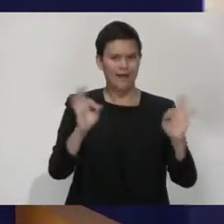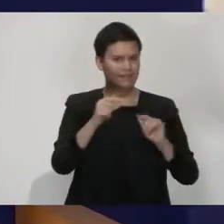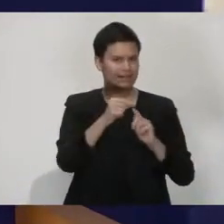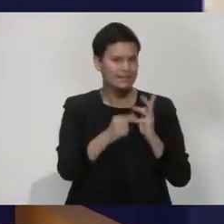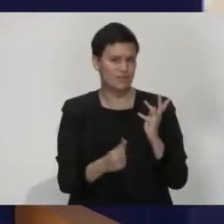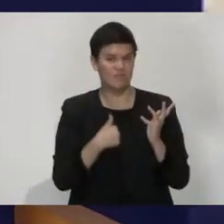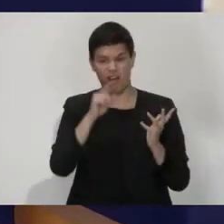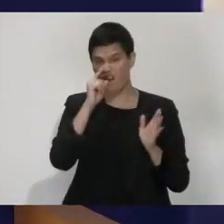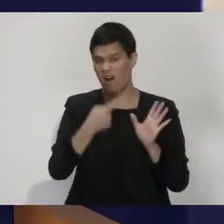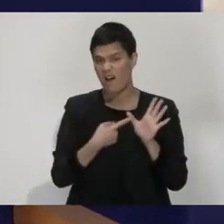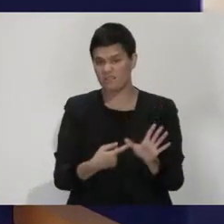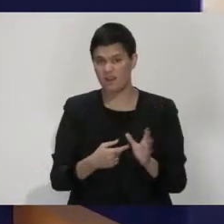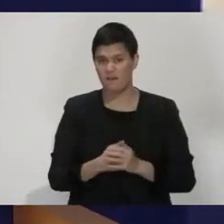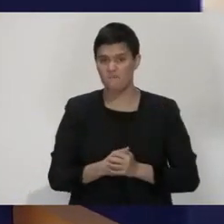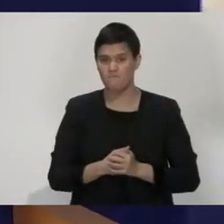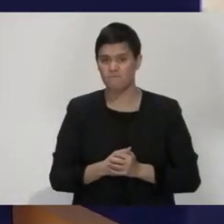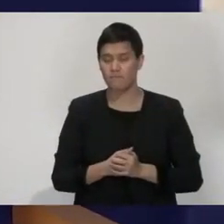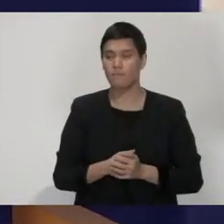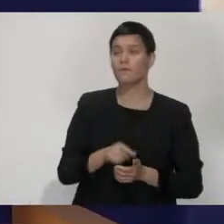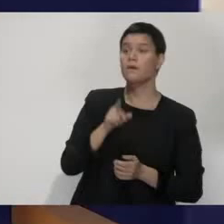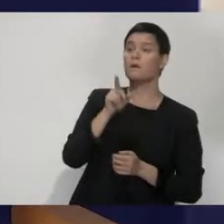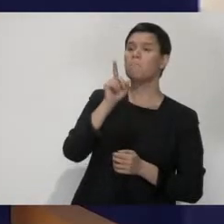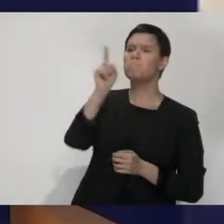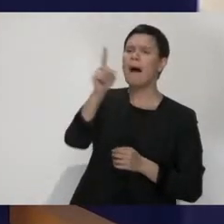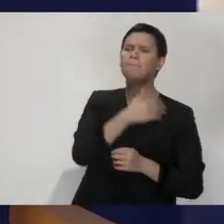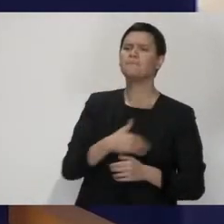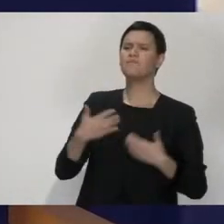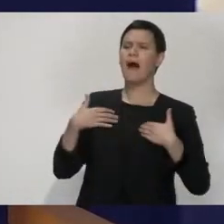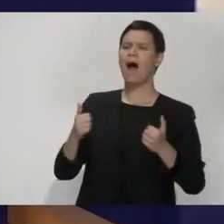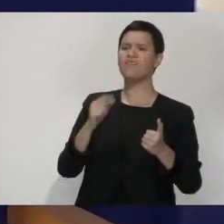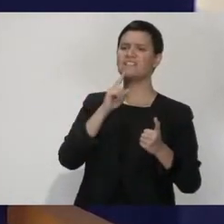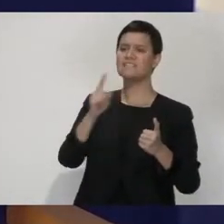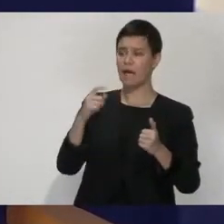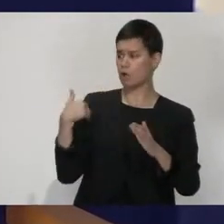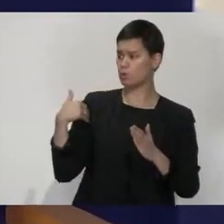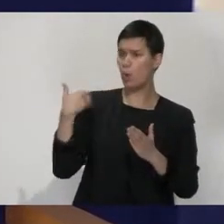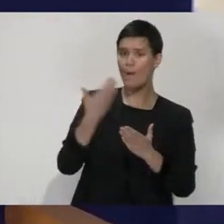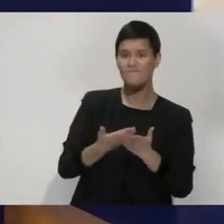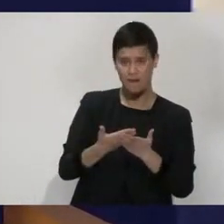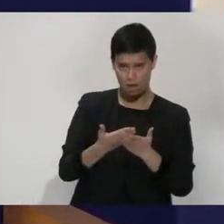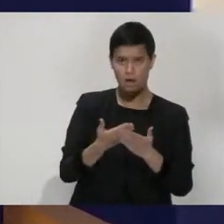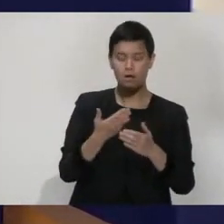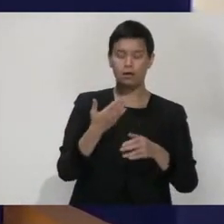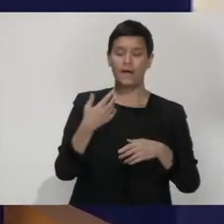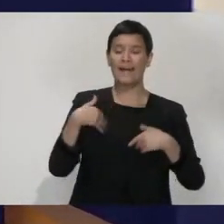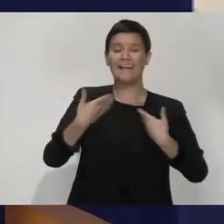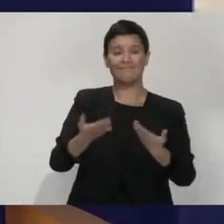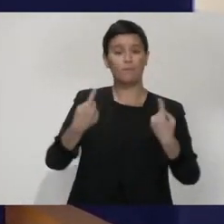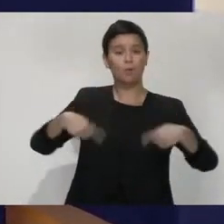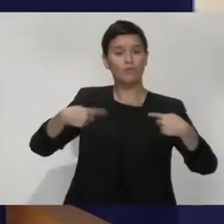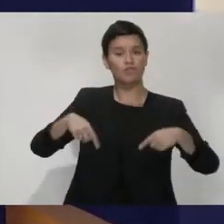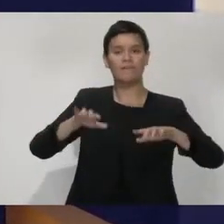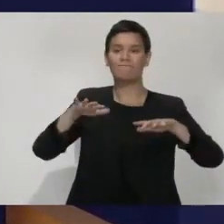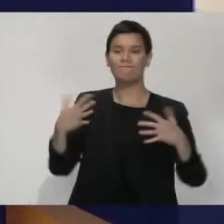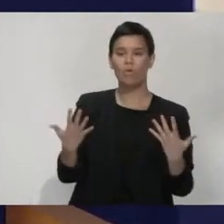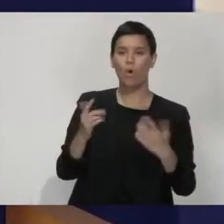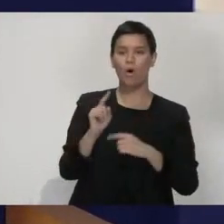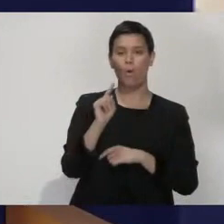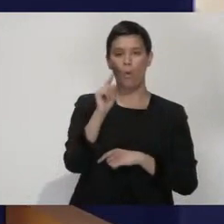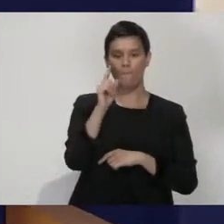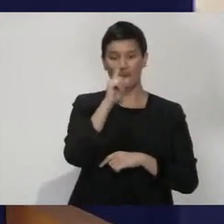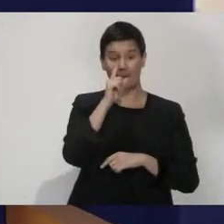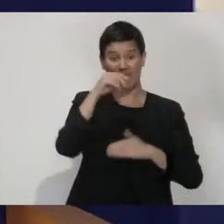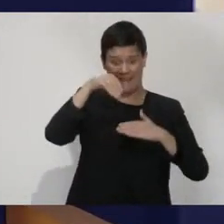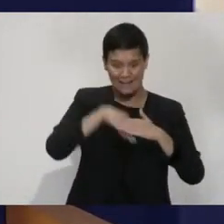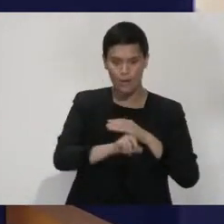that detail doesn't exist. The Ministry told us they don't know how many exemptions have been granted for air travel, they only know the total. Aviation Security doesn't know how many